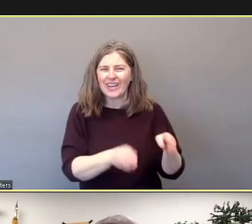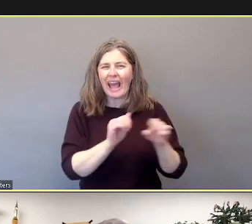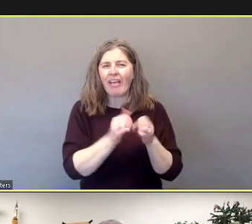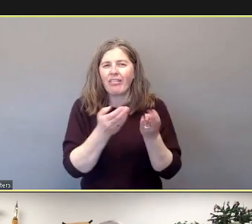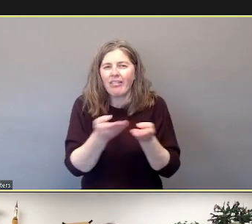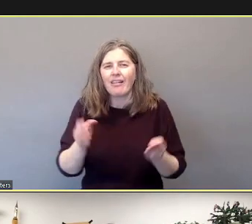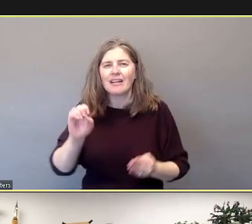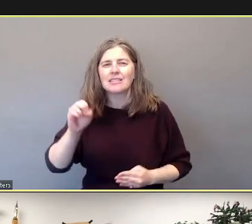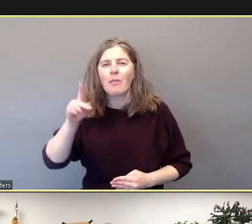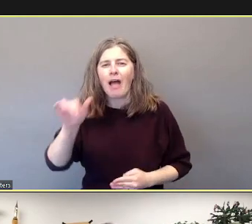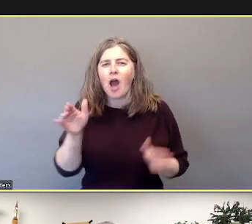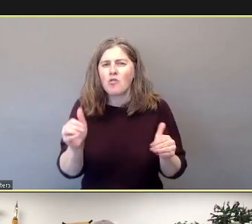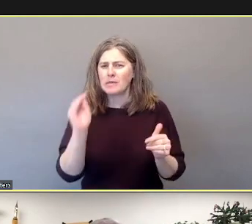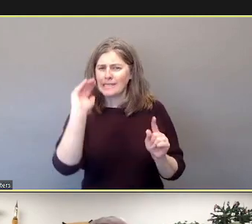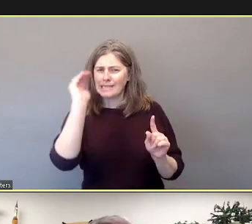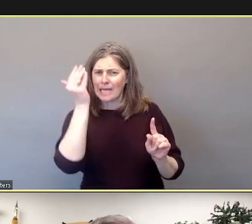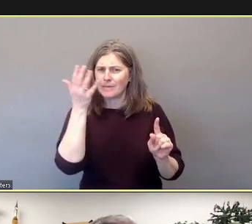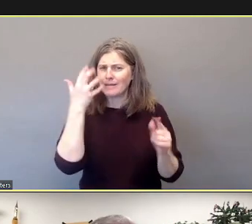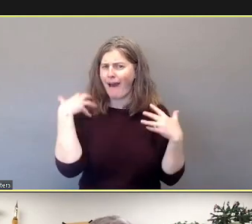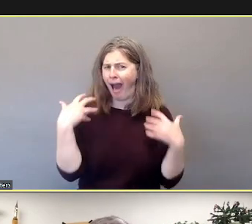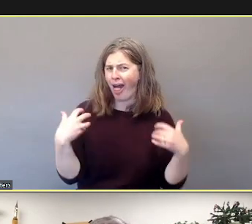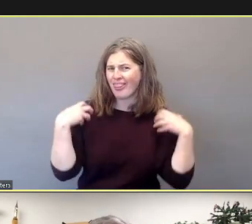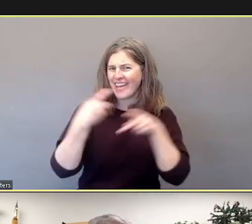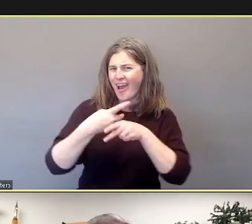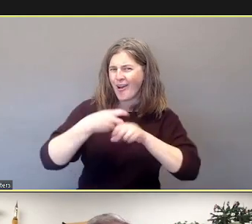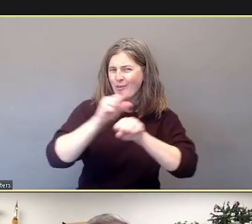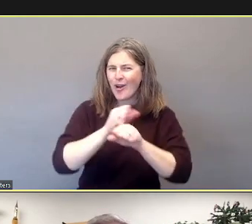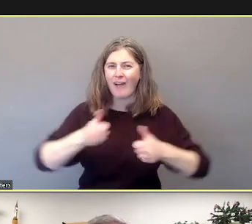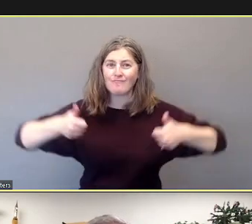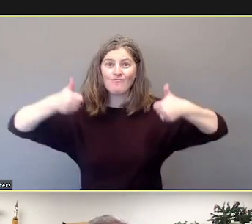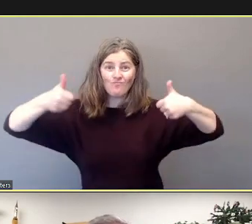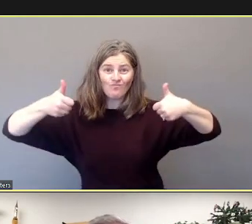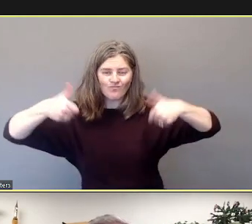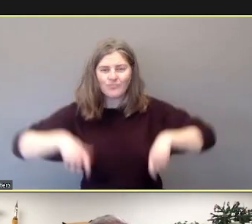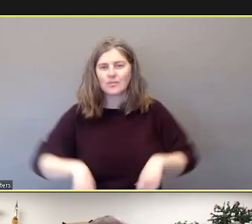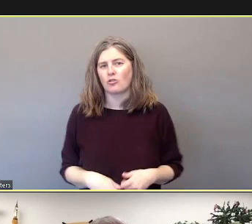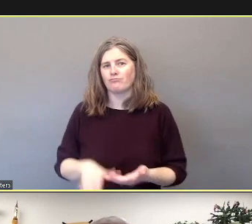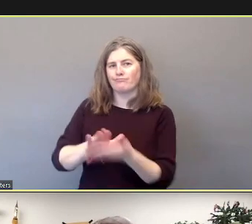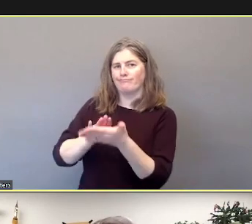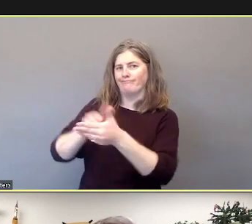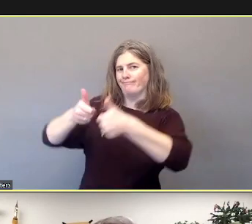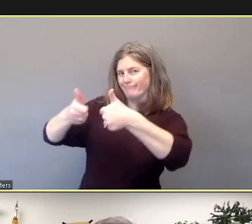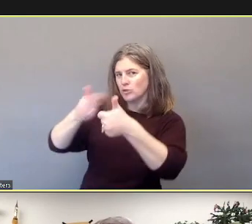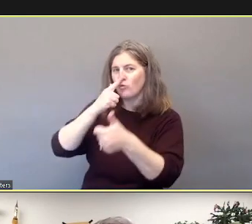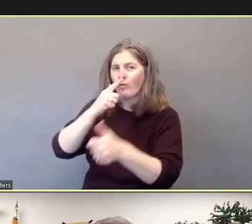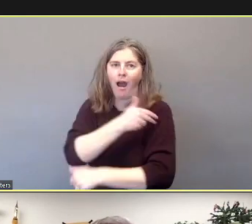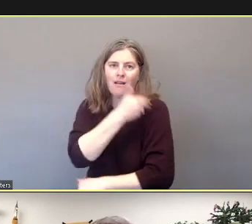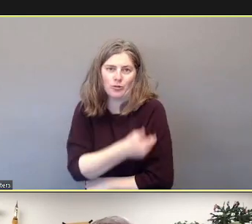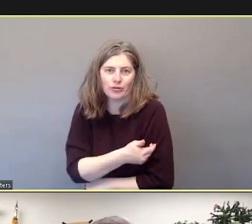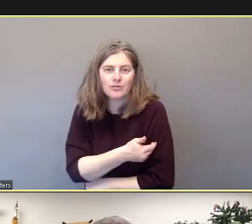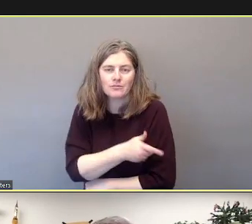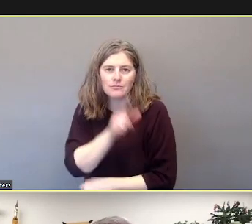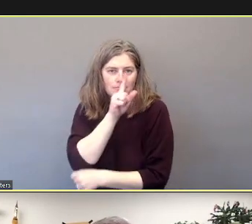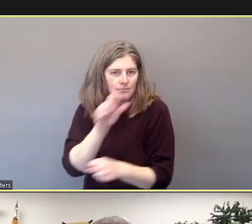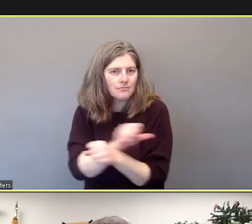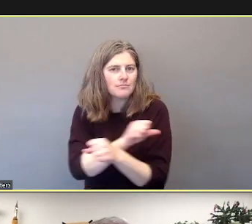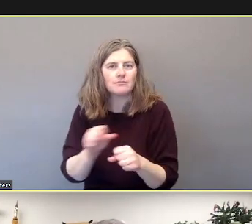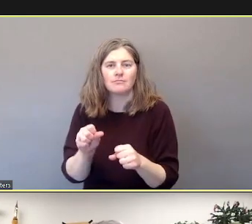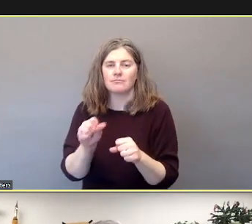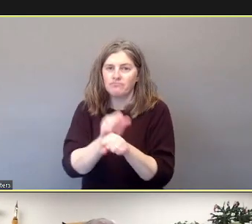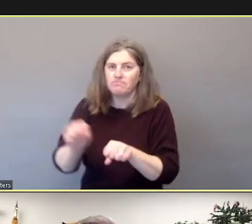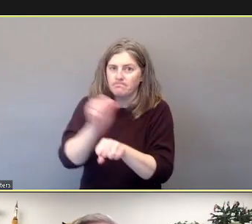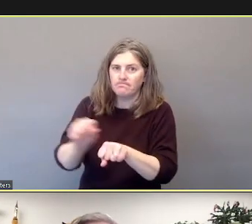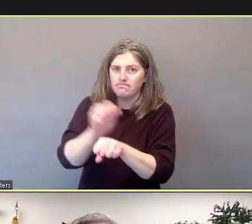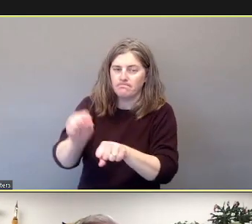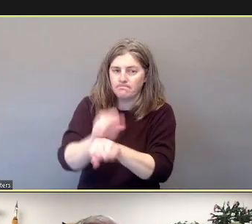who appears to be a healthcare worker with 2 thumbs up. So 2 thumbs up to our hospitals who have actually done all this hard